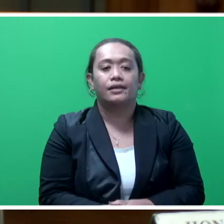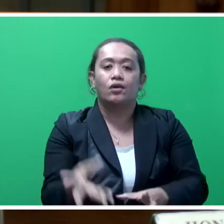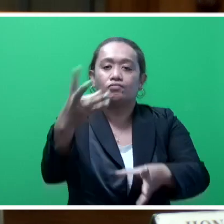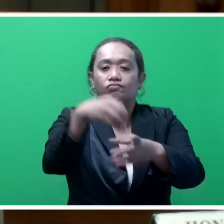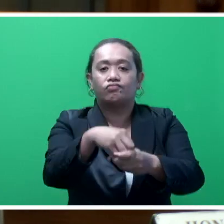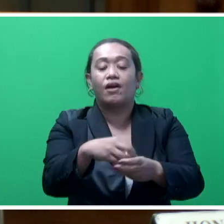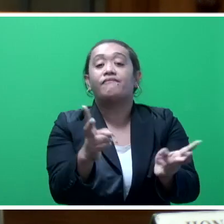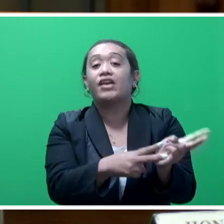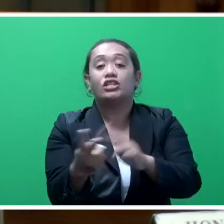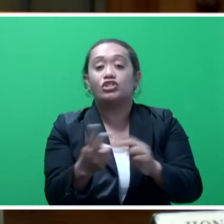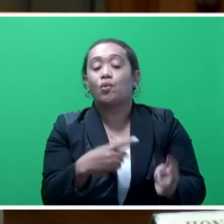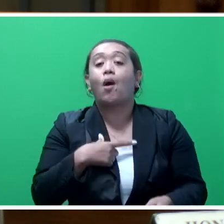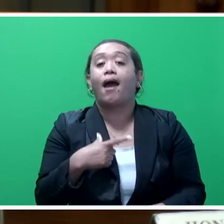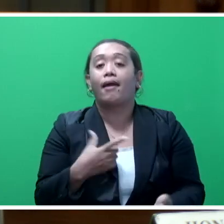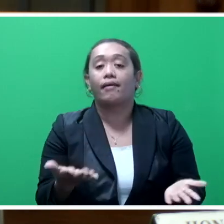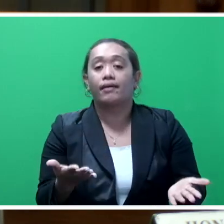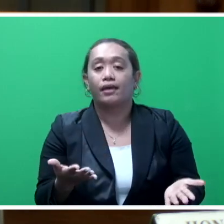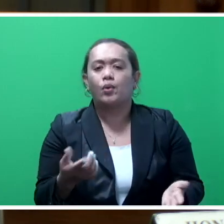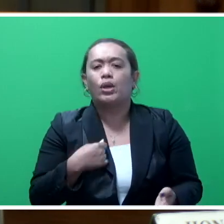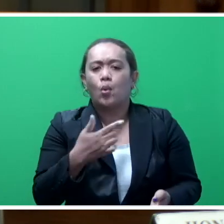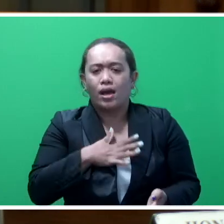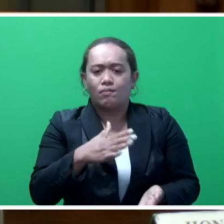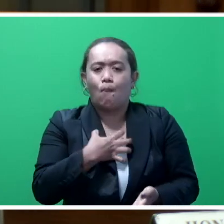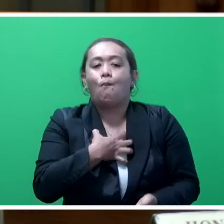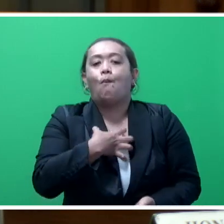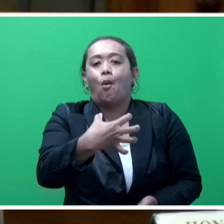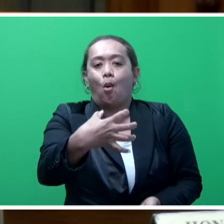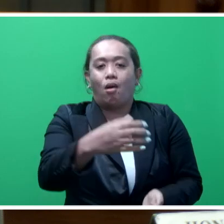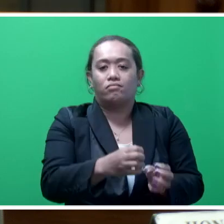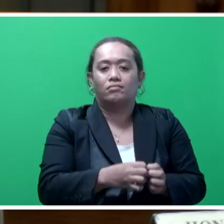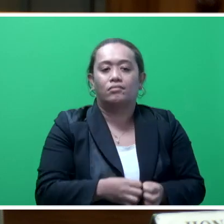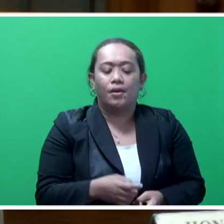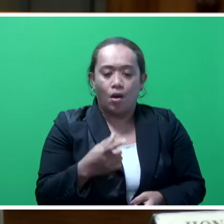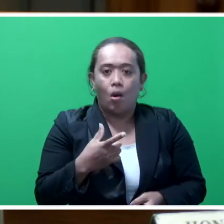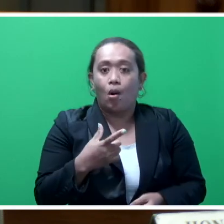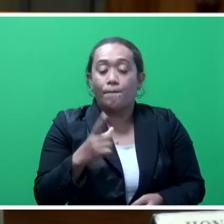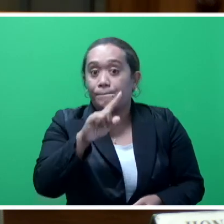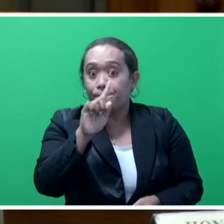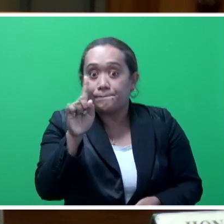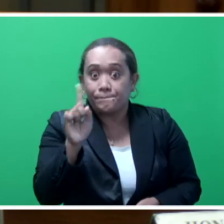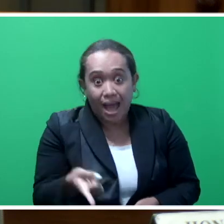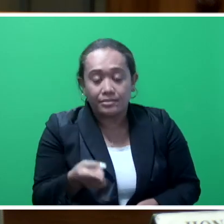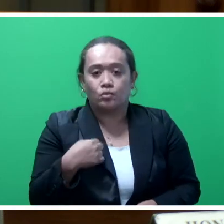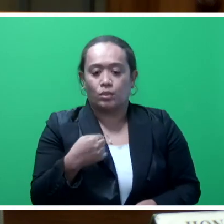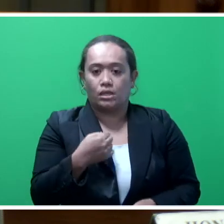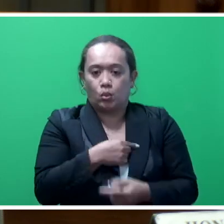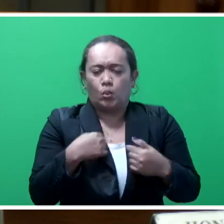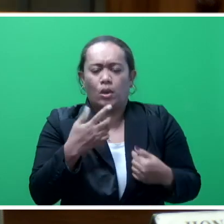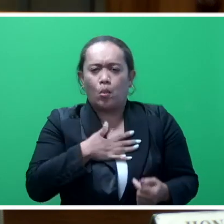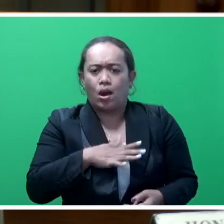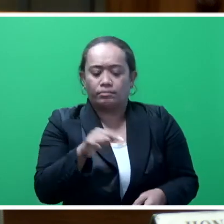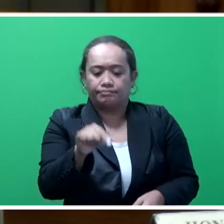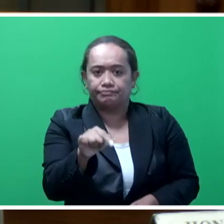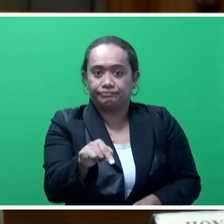Our officers are working with the villages to expand that, but we are very careful, very particular that we don't want